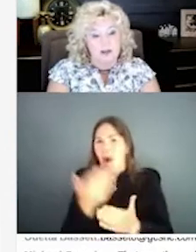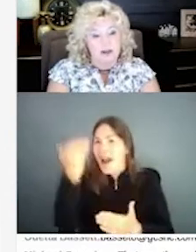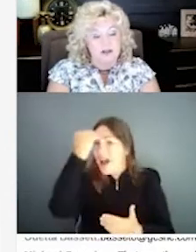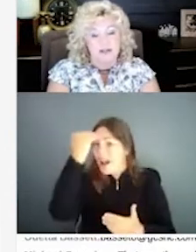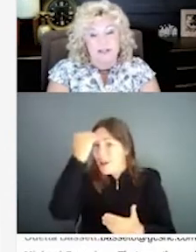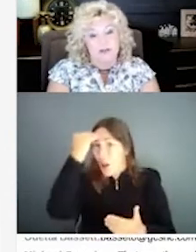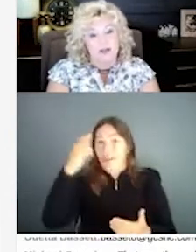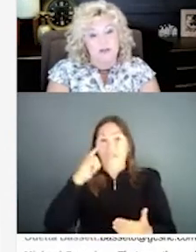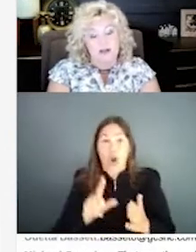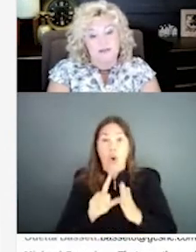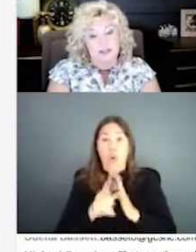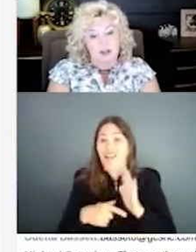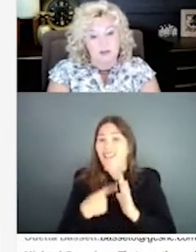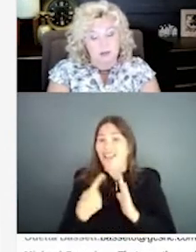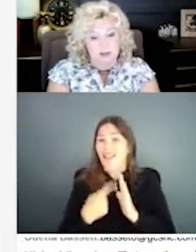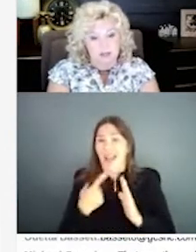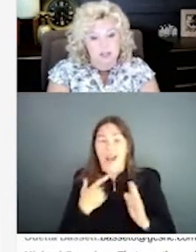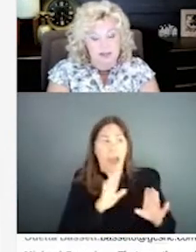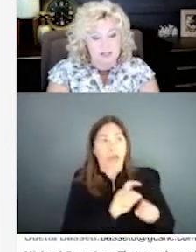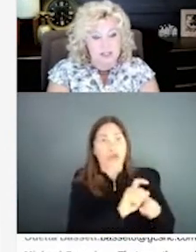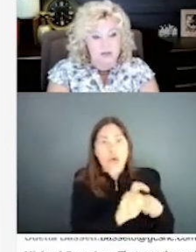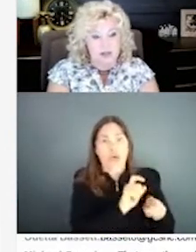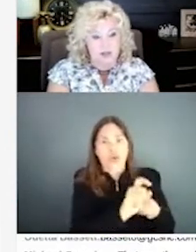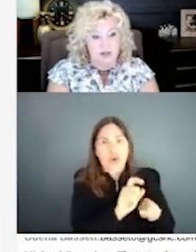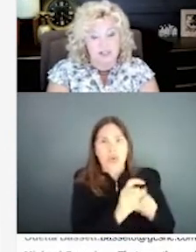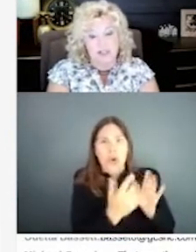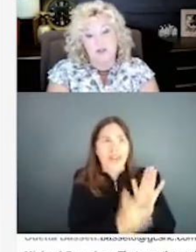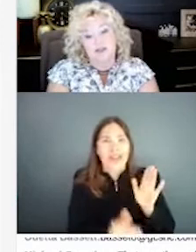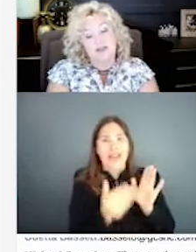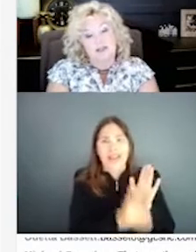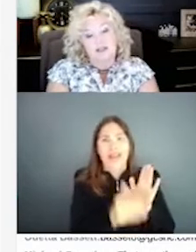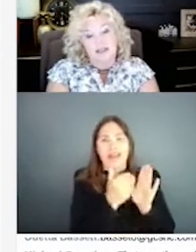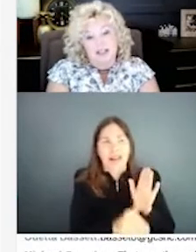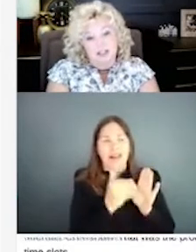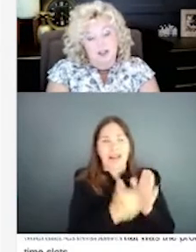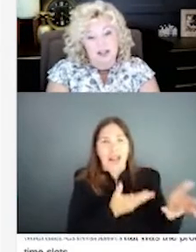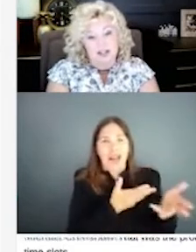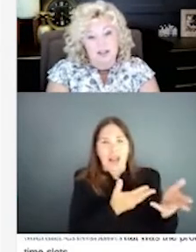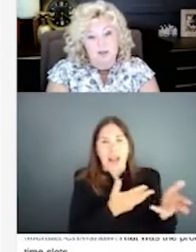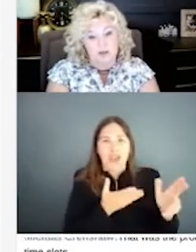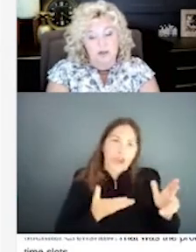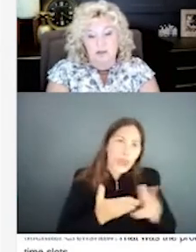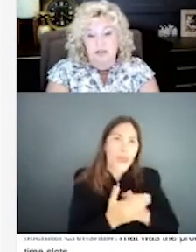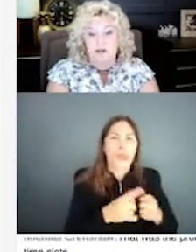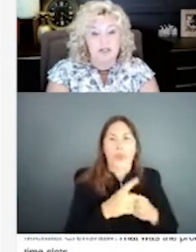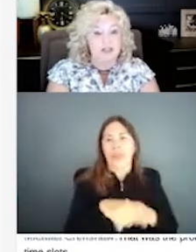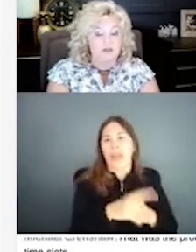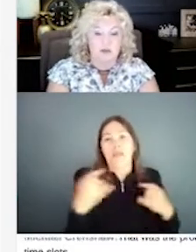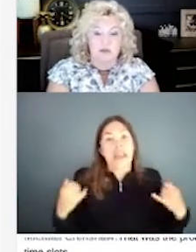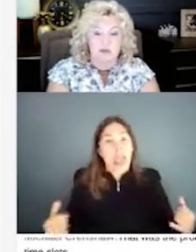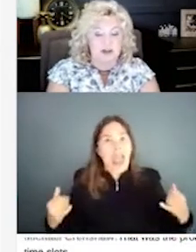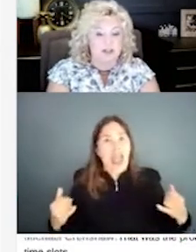there, like sometimes I would have to call them multiple times in a row, you know, and to try to get through to them. Now I'm getting